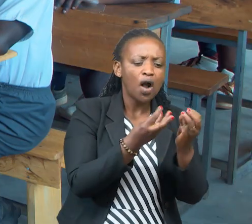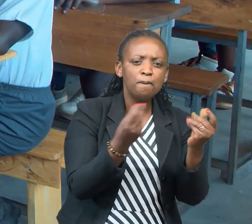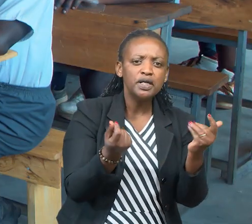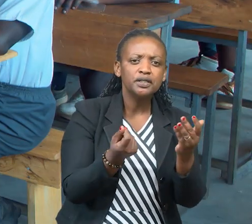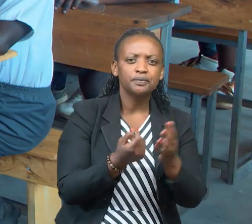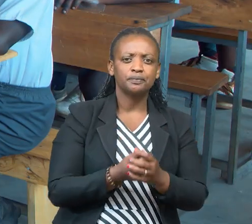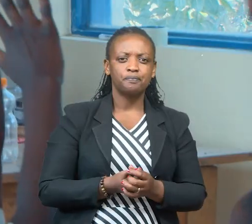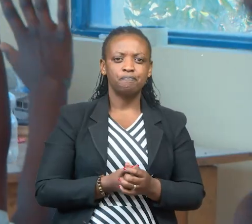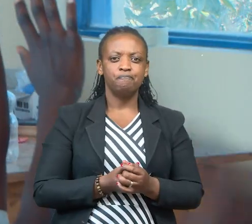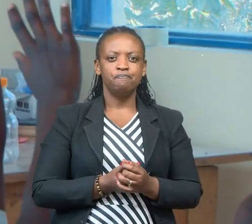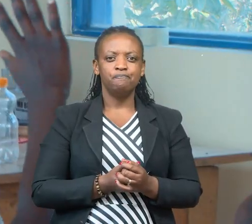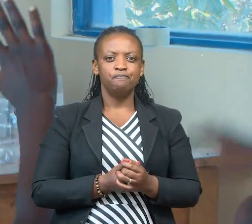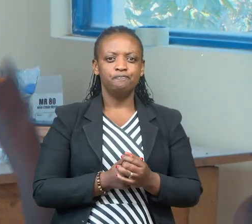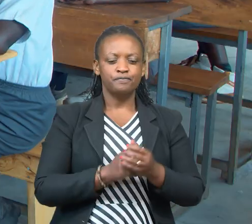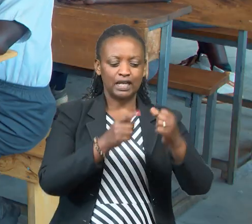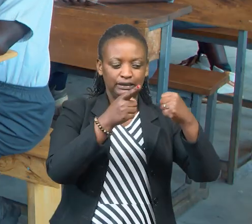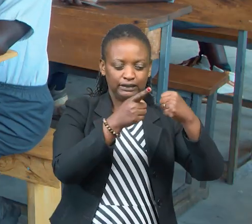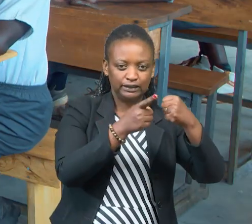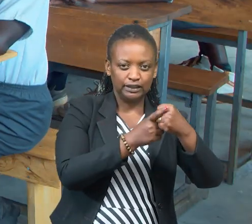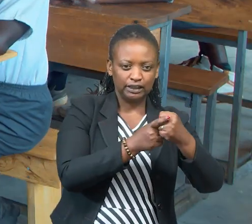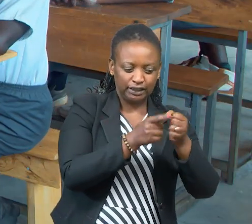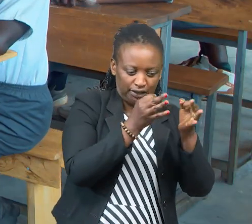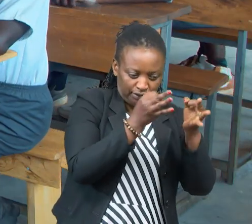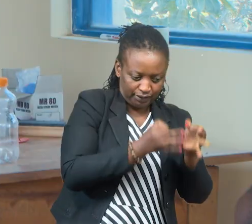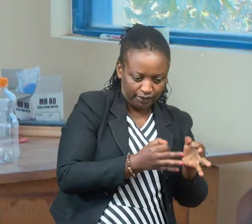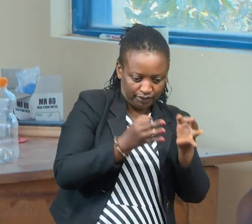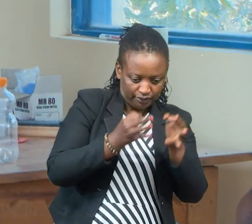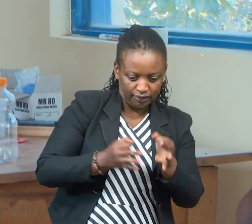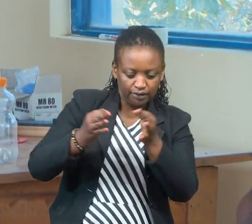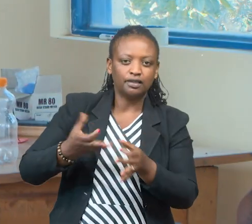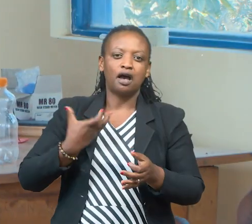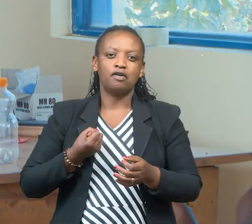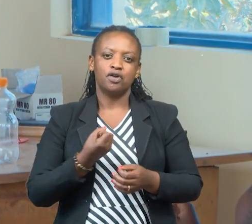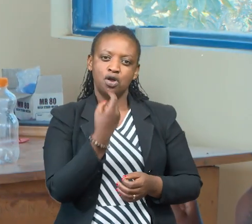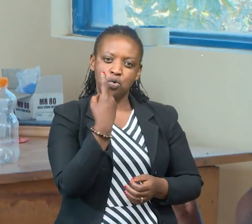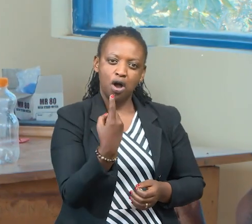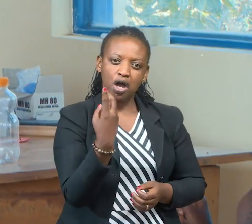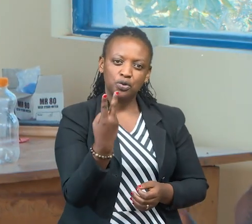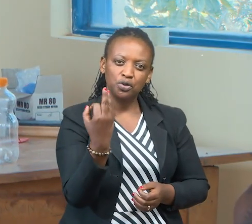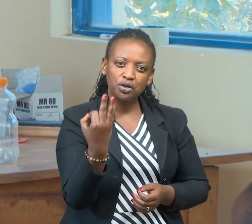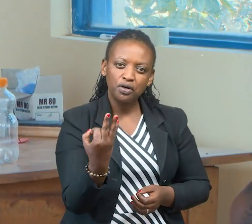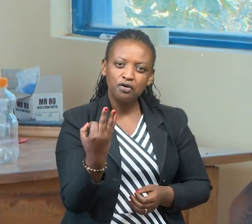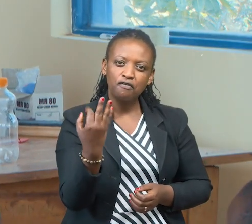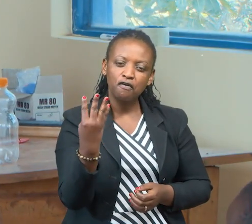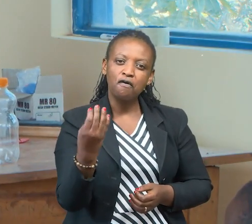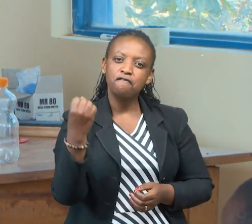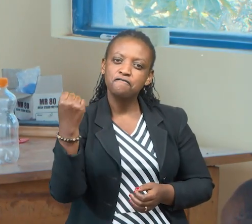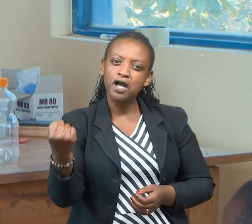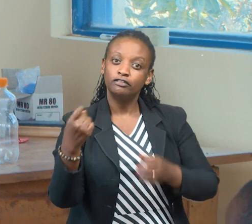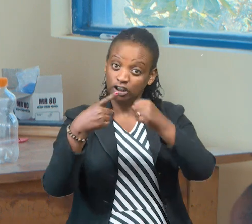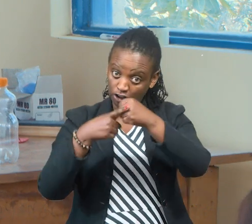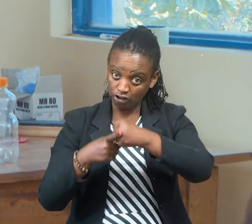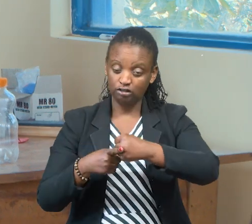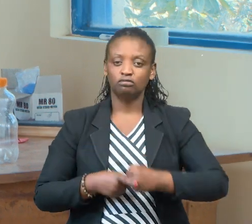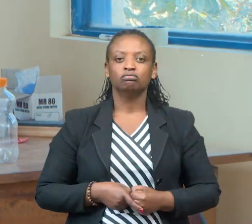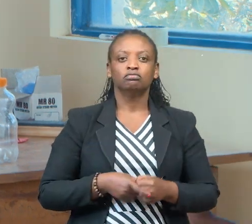How many? You tell me? 6 objects. 1, 2, 3, 4,